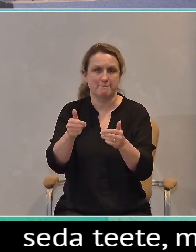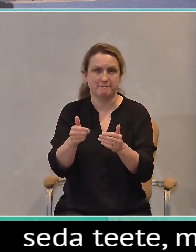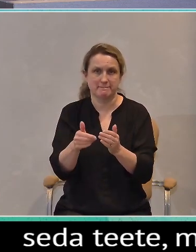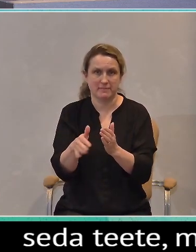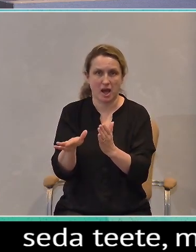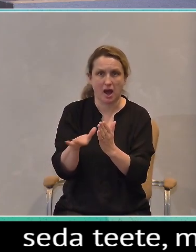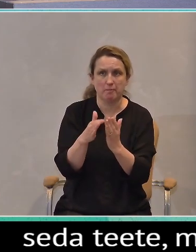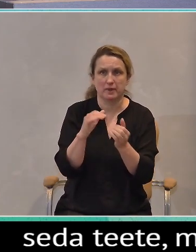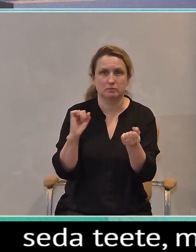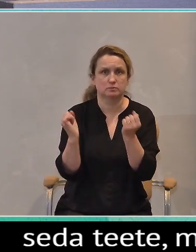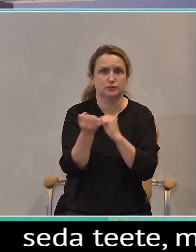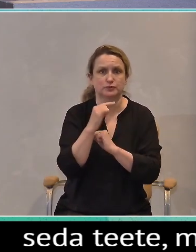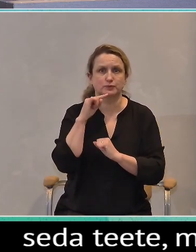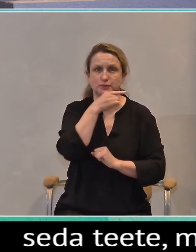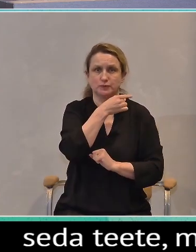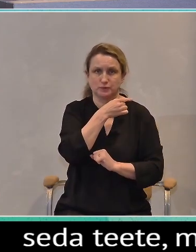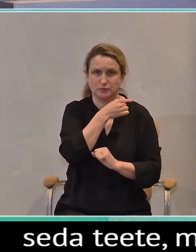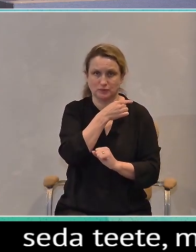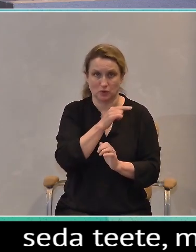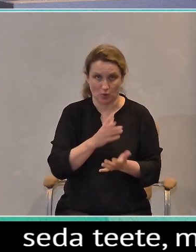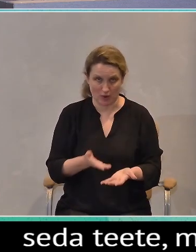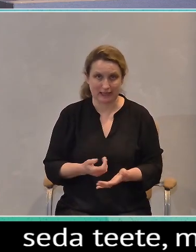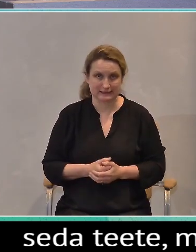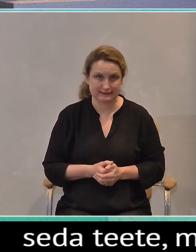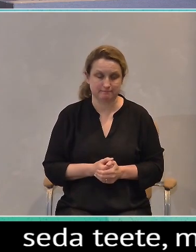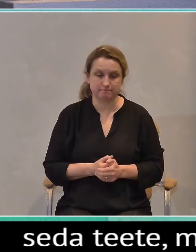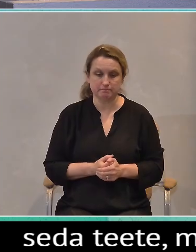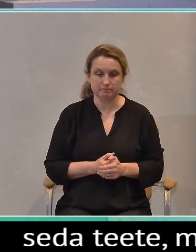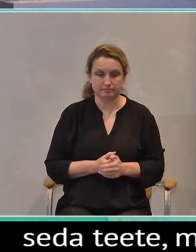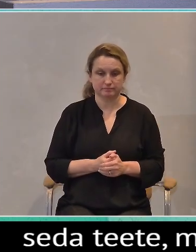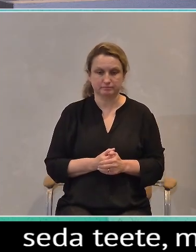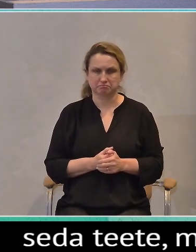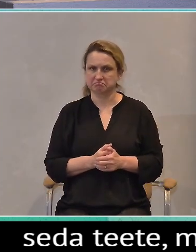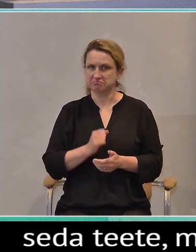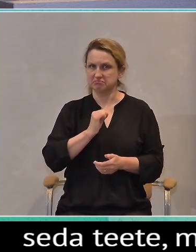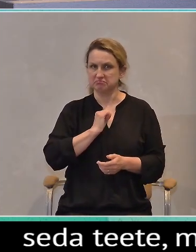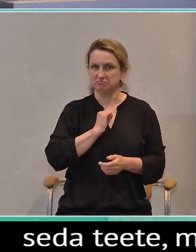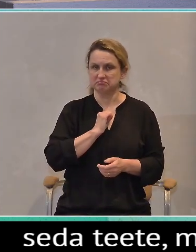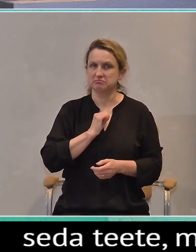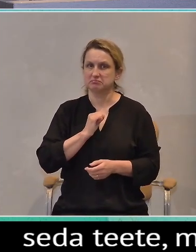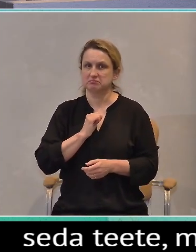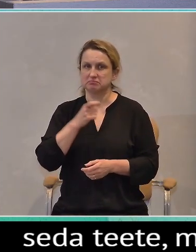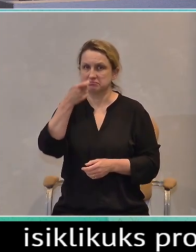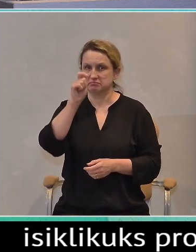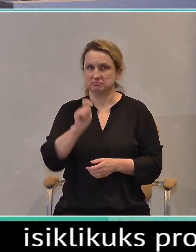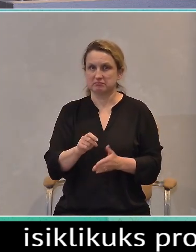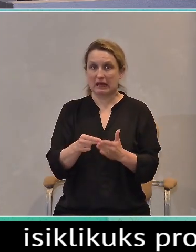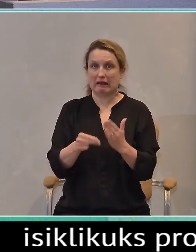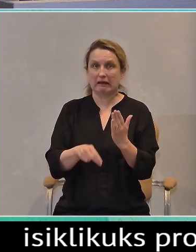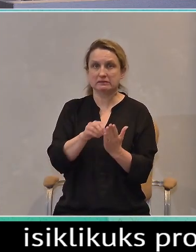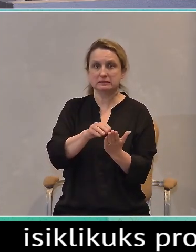smoother journey treatment for the patient and more availability of assistance.